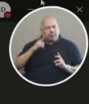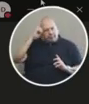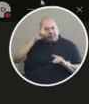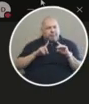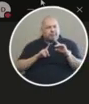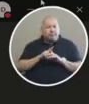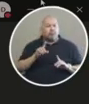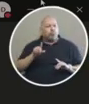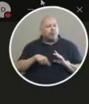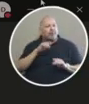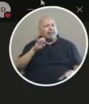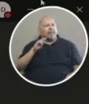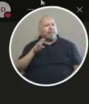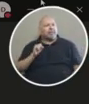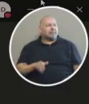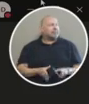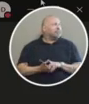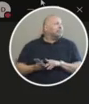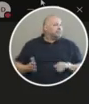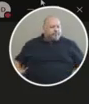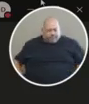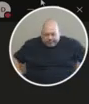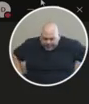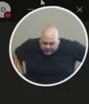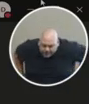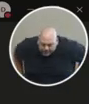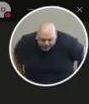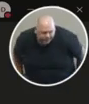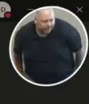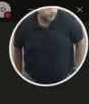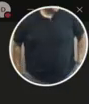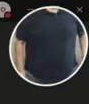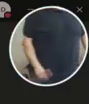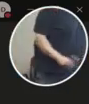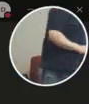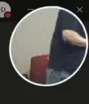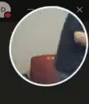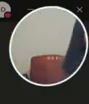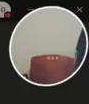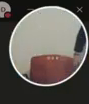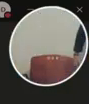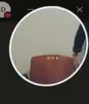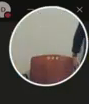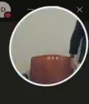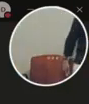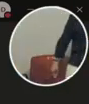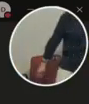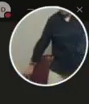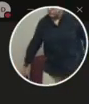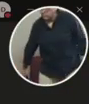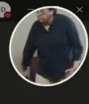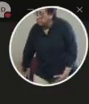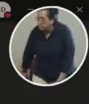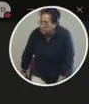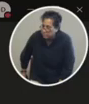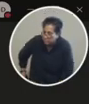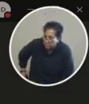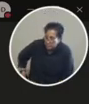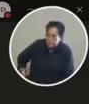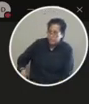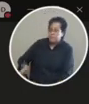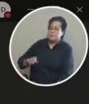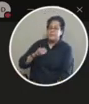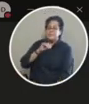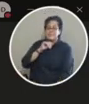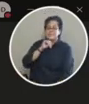How about EMS personnel? 0, I hope? Not that I know of. You don't know anything on the EMS? Not that I know